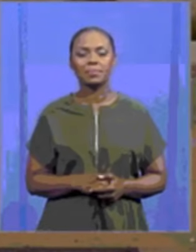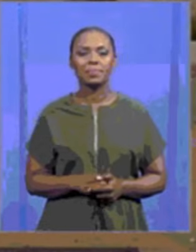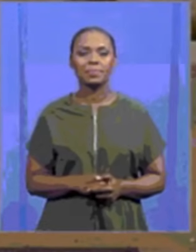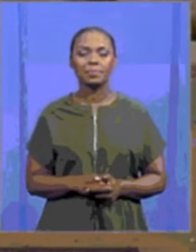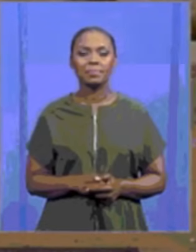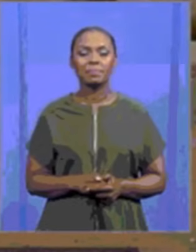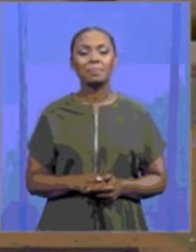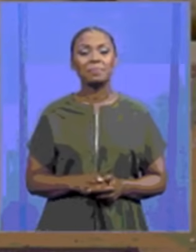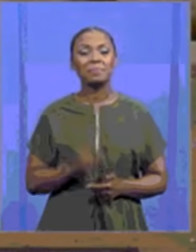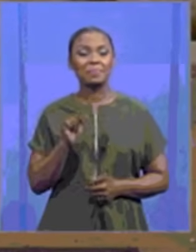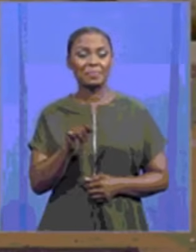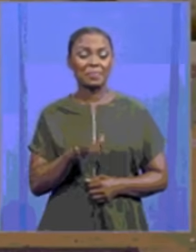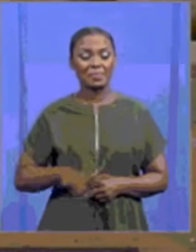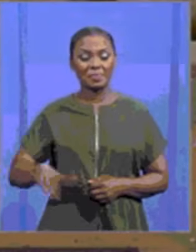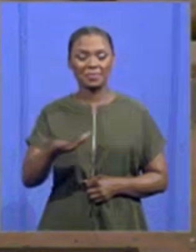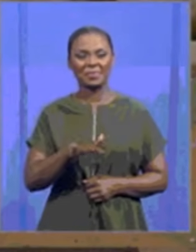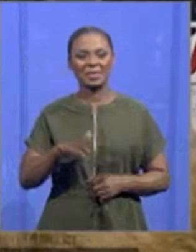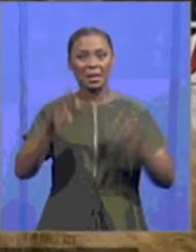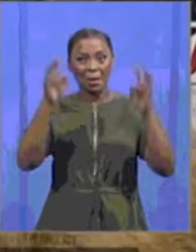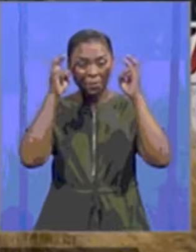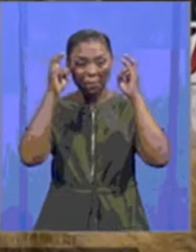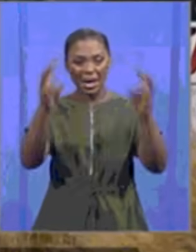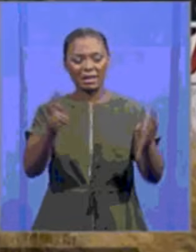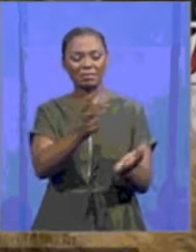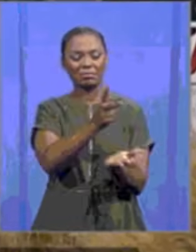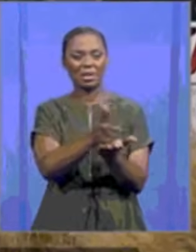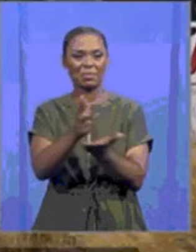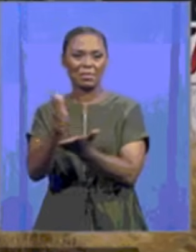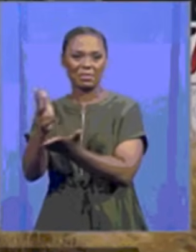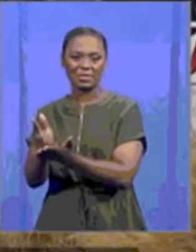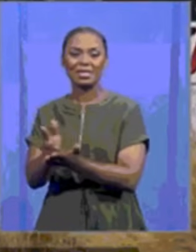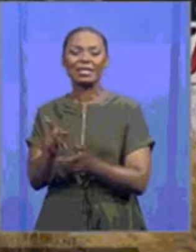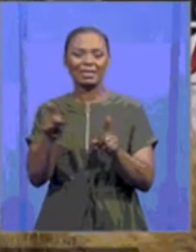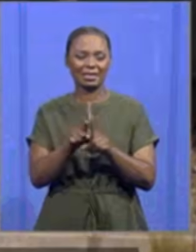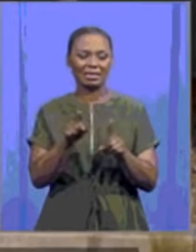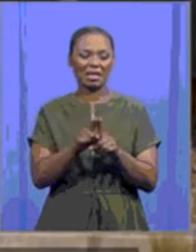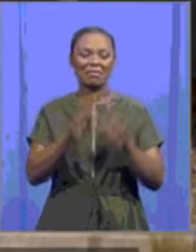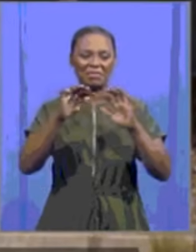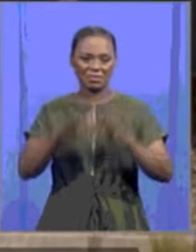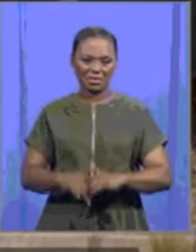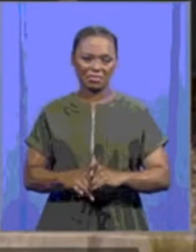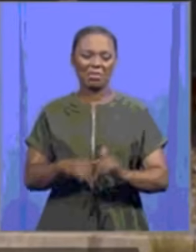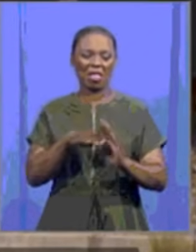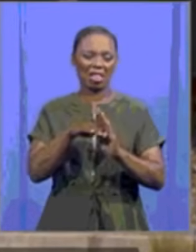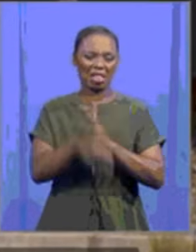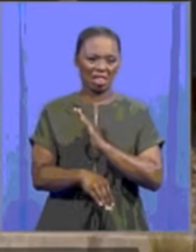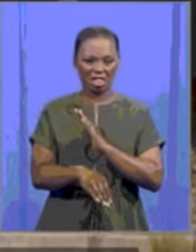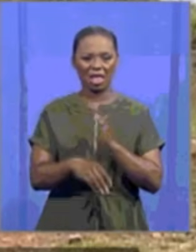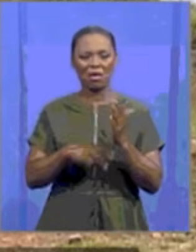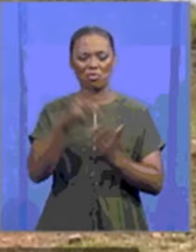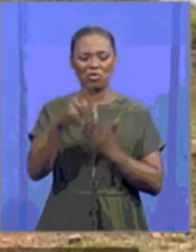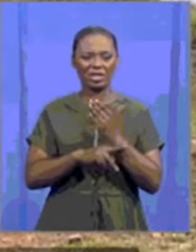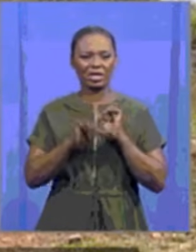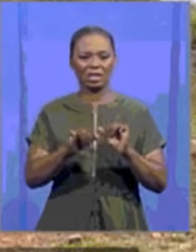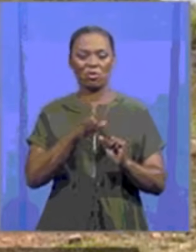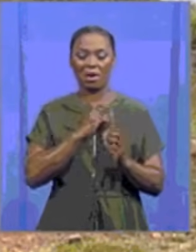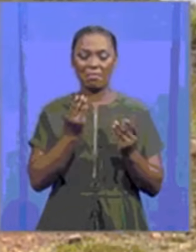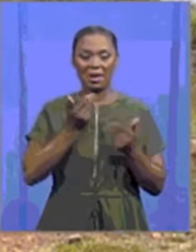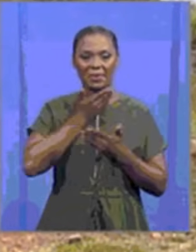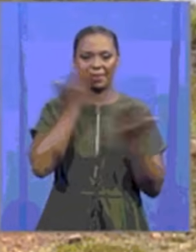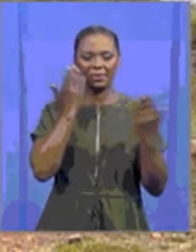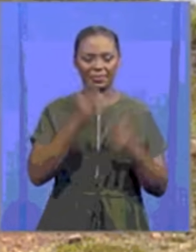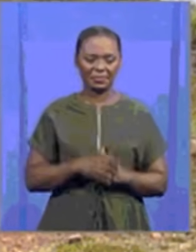jalo boemelo bono ba dibese le bone ke nngwe ya diprojeke tseo di latlhegetsweng ke madi ka ntlha ya go se wediwe. Molemo wa motho